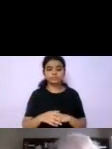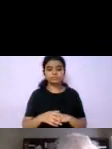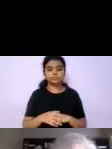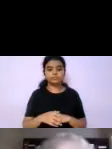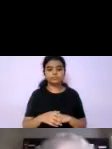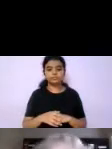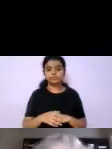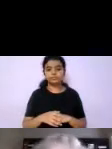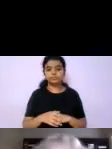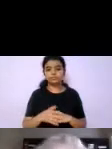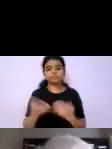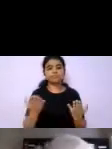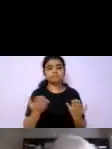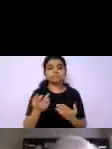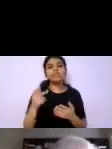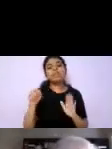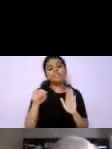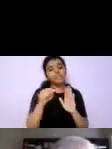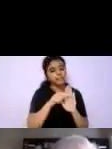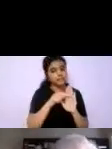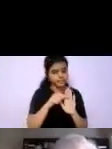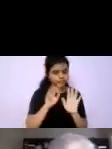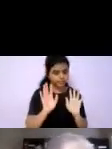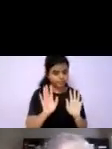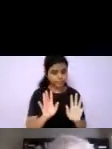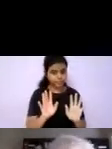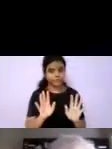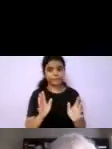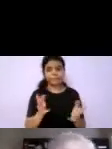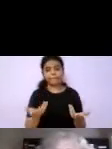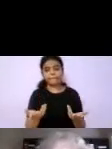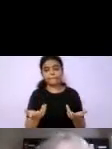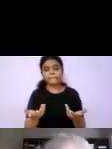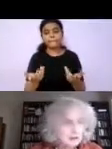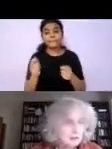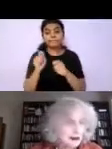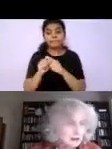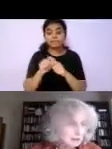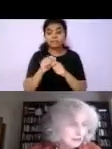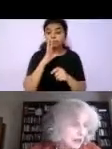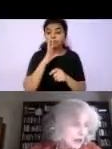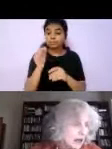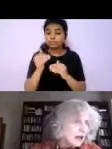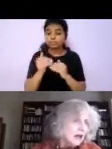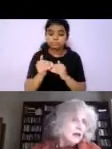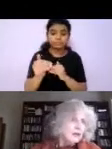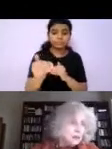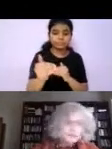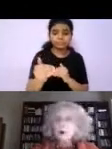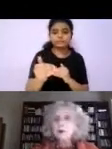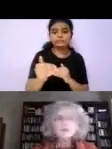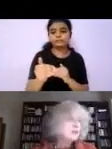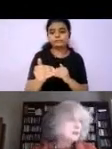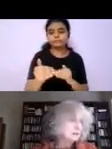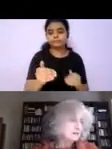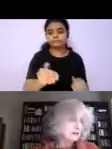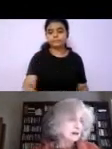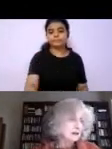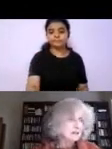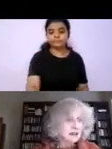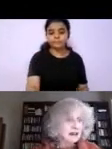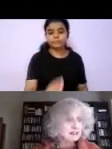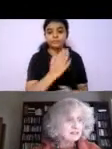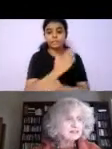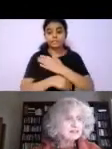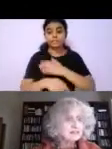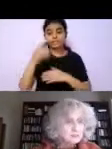often and perhaps inevitably, are a function of the position we occupy. Those who are disabled scholars